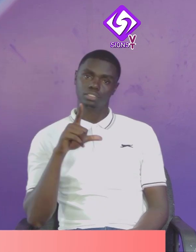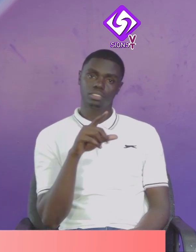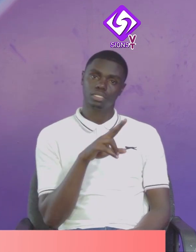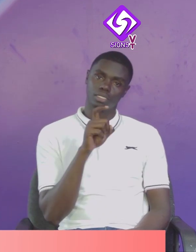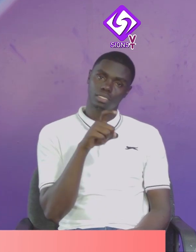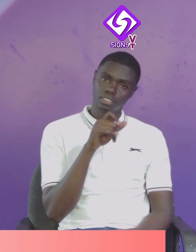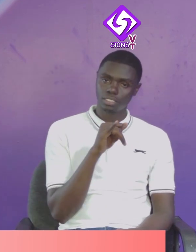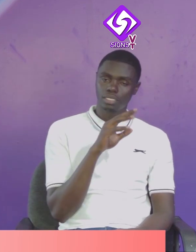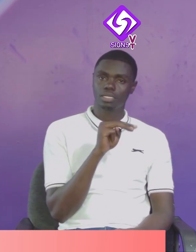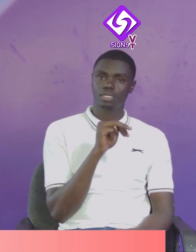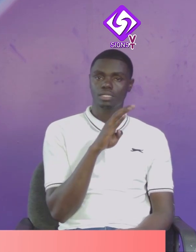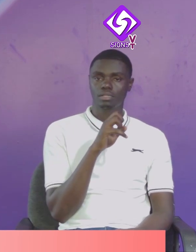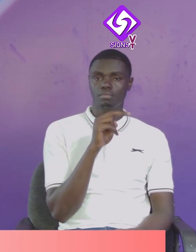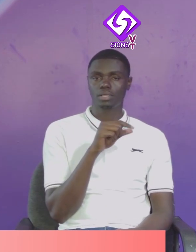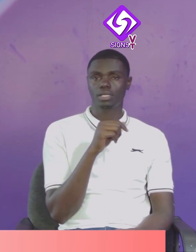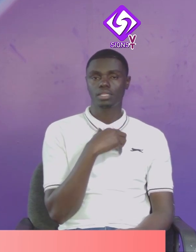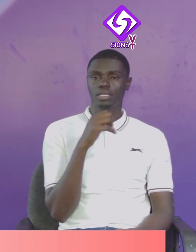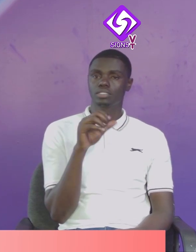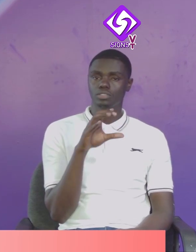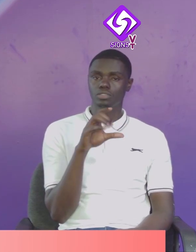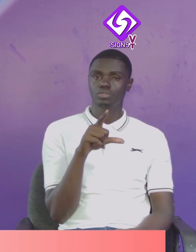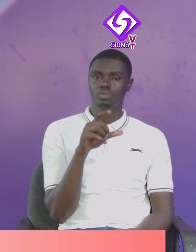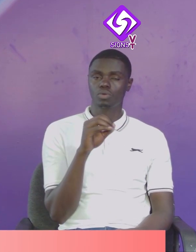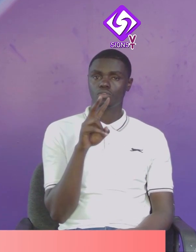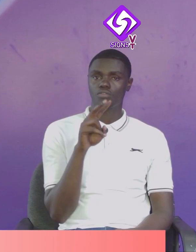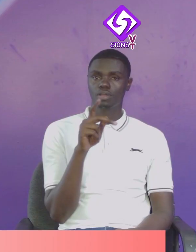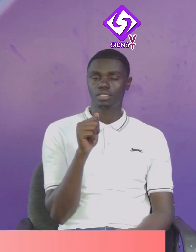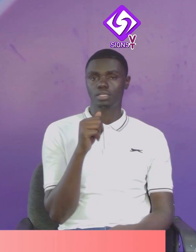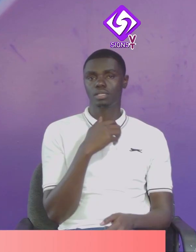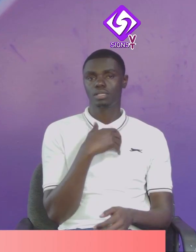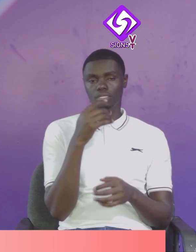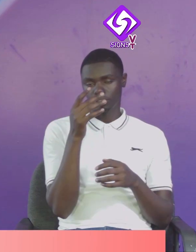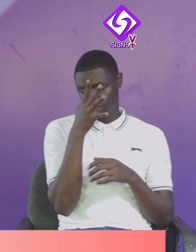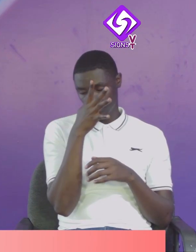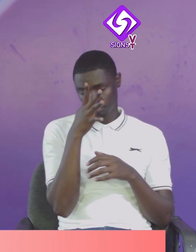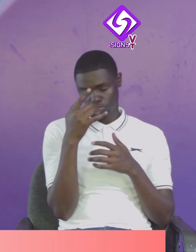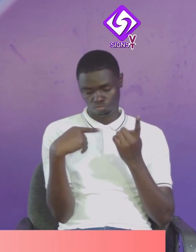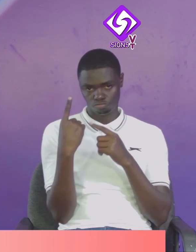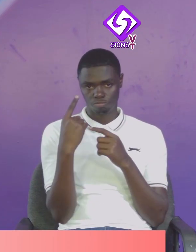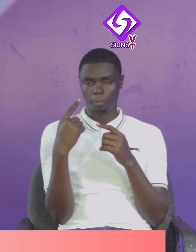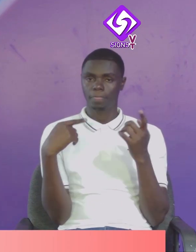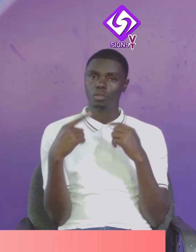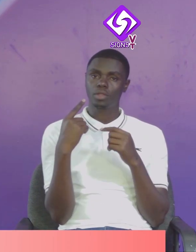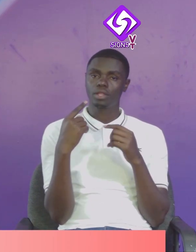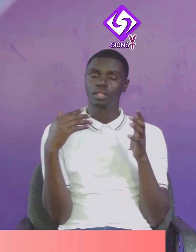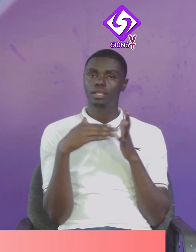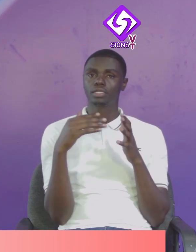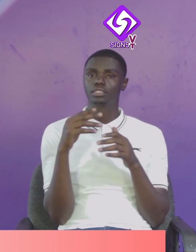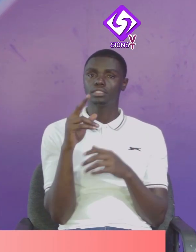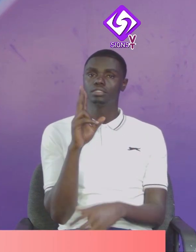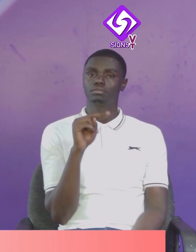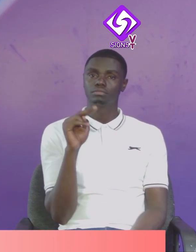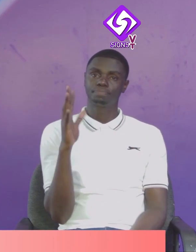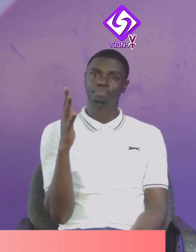with Slovakia and Germany. They will qualify automatically. Yes, Slovakia, of course, enjoyed a 1-0 win against Northern Ireland, and they're coming into